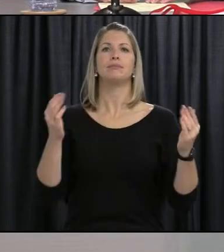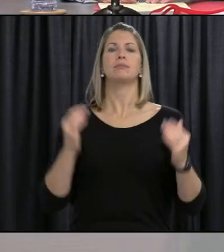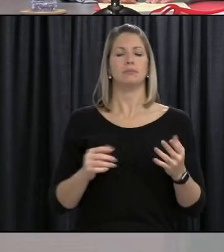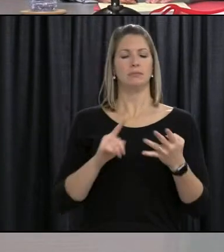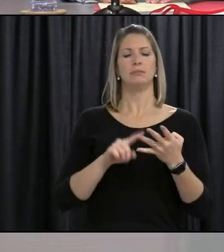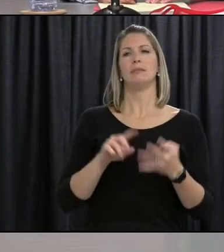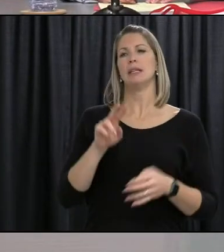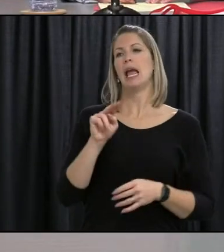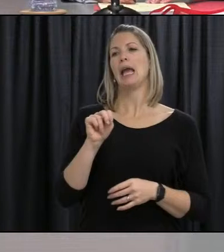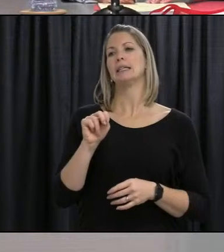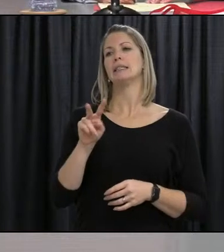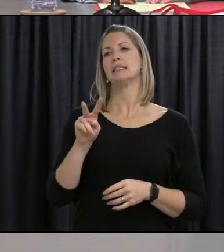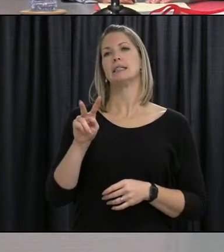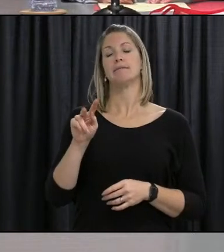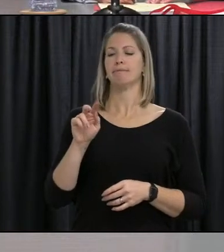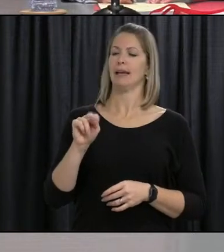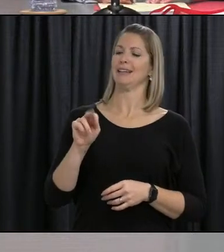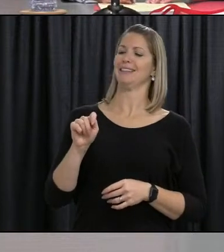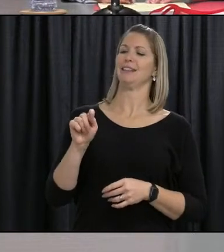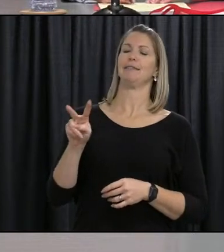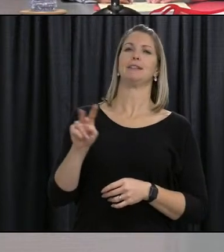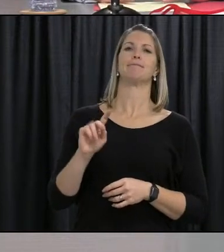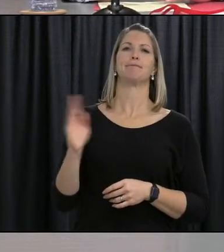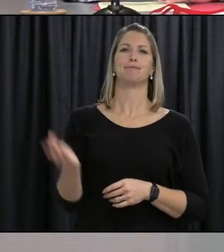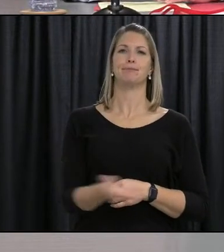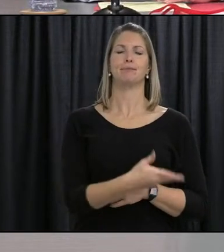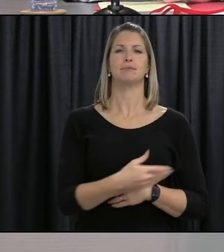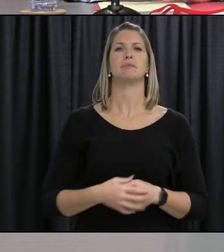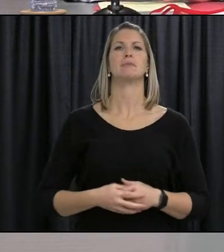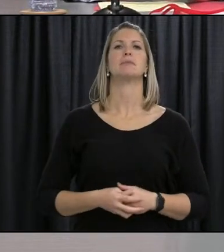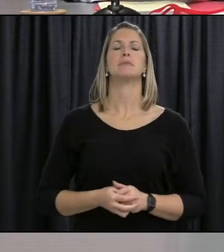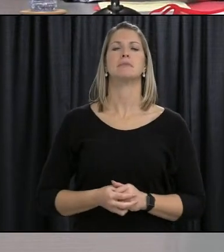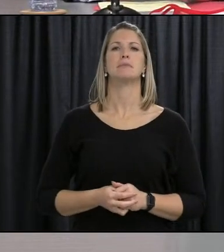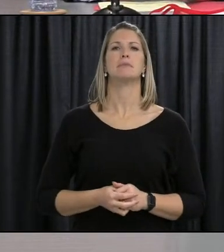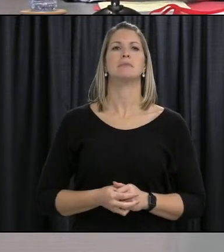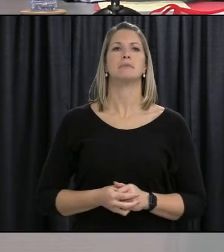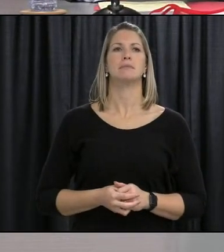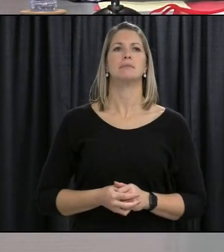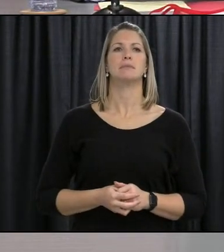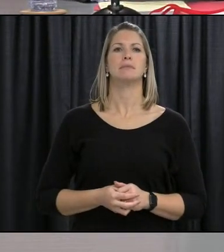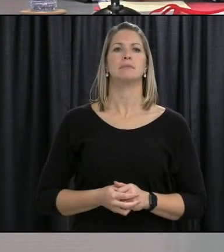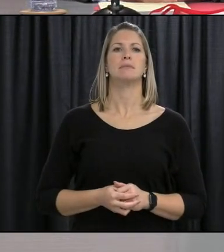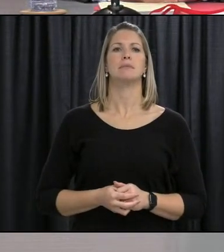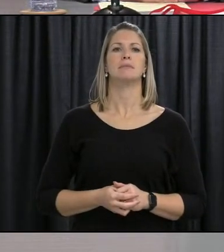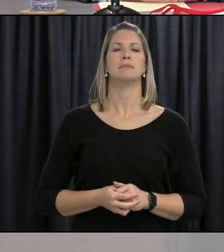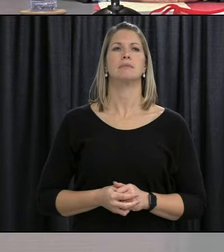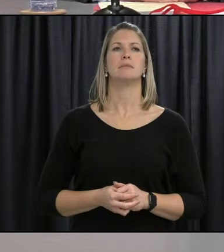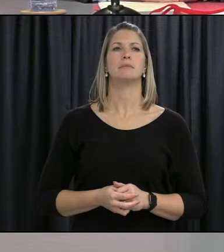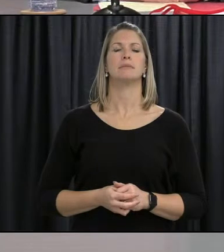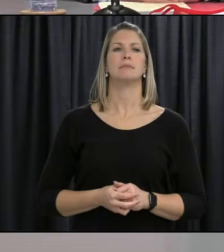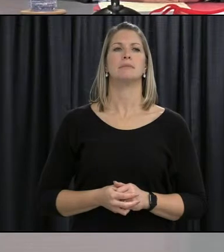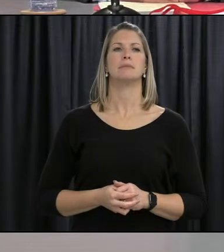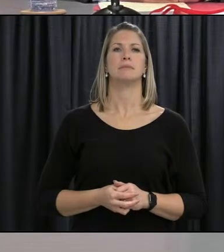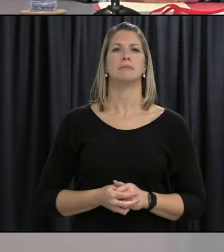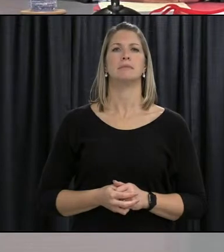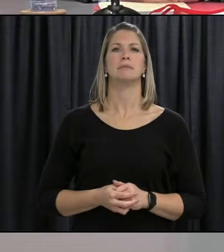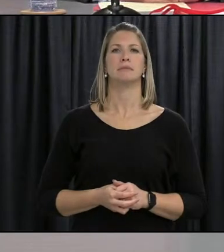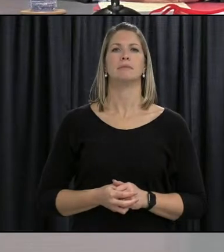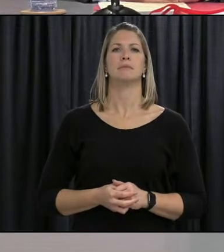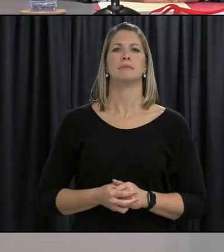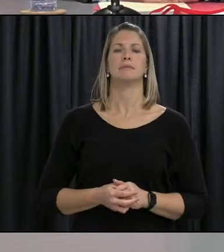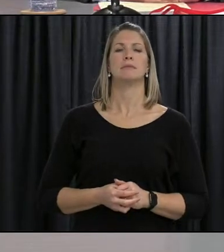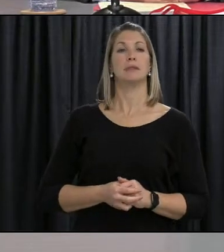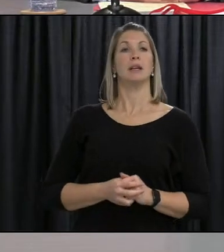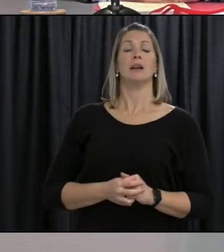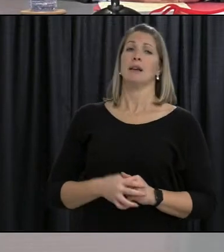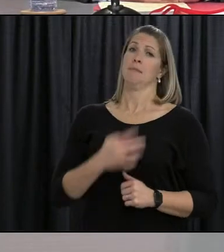NTV News. Please go ahead. Thank you. Historically, we know the second wave of most pandemics to be worse than the